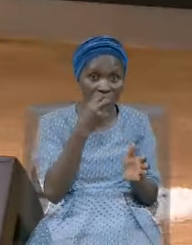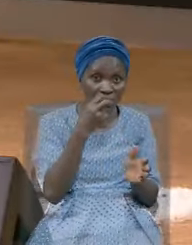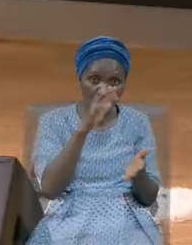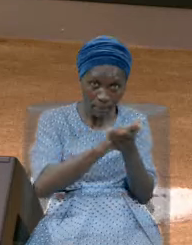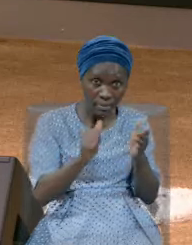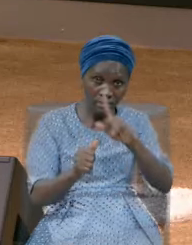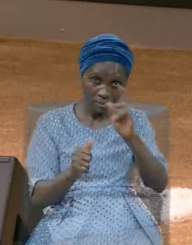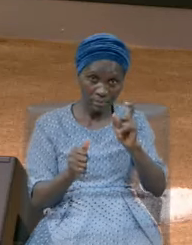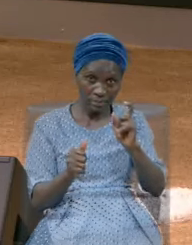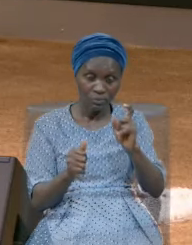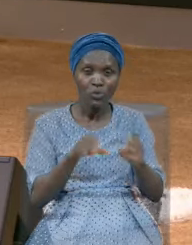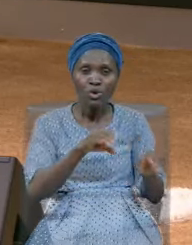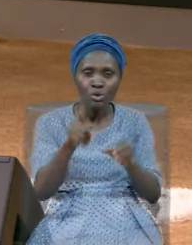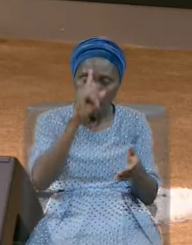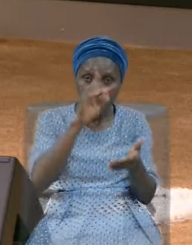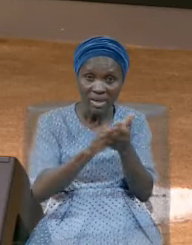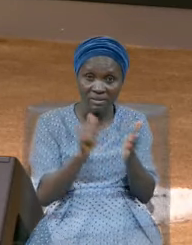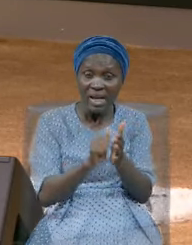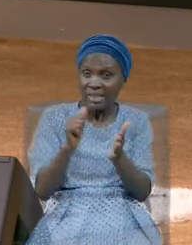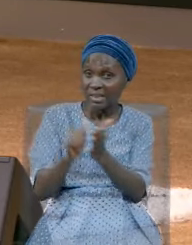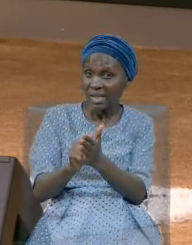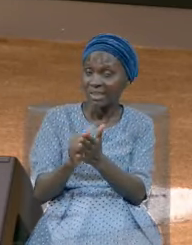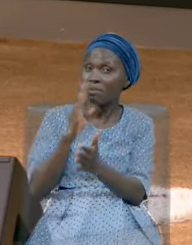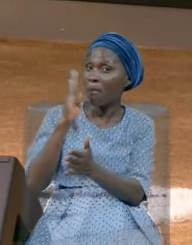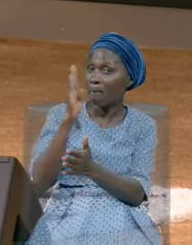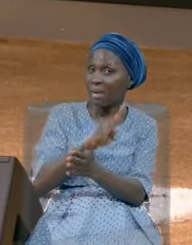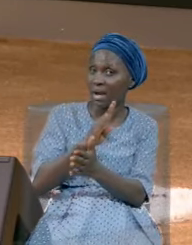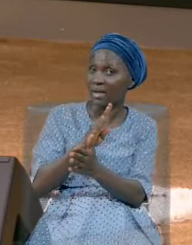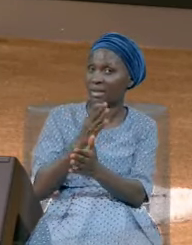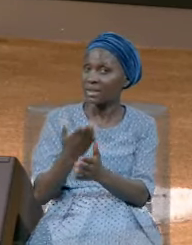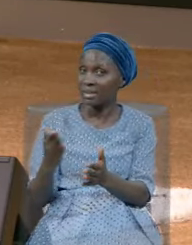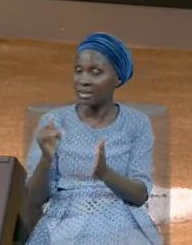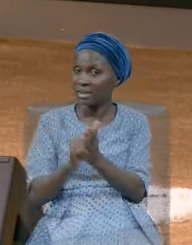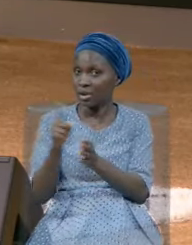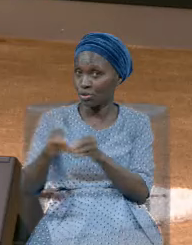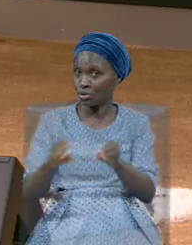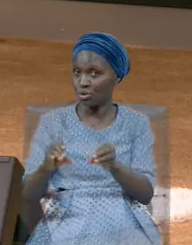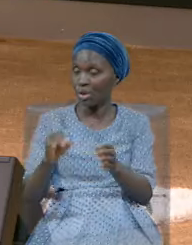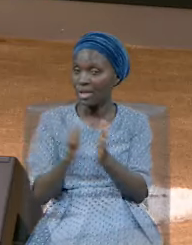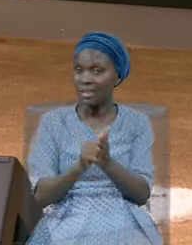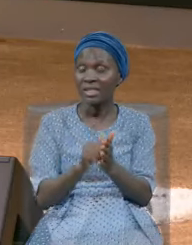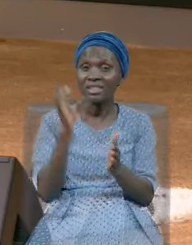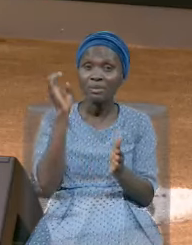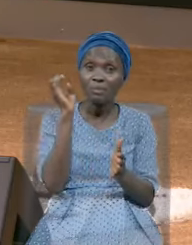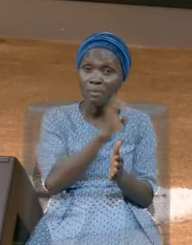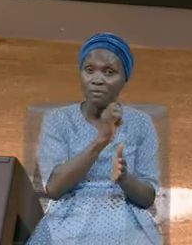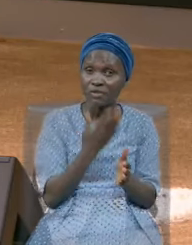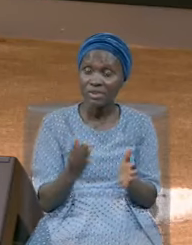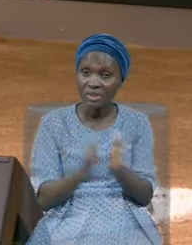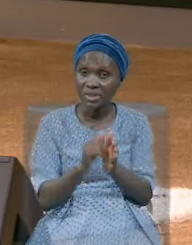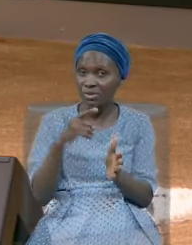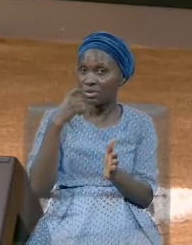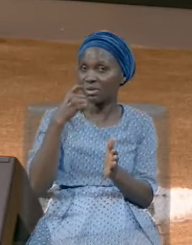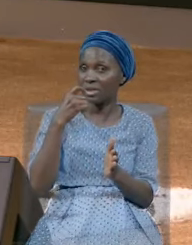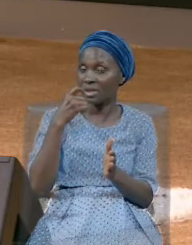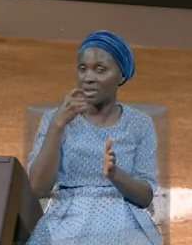believe that that evil thing you did and that evil thing you are saying, that God is angry with the